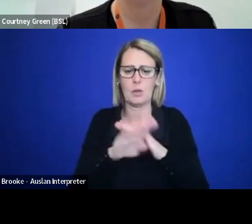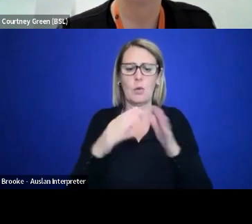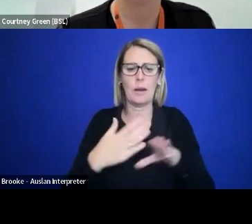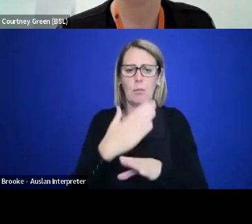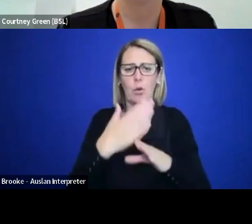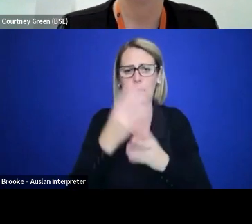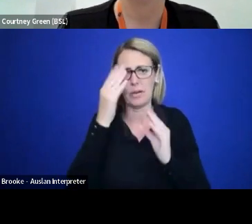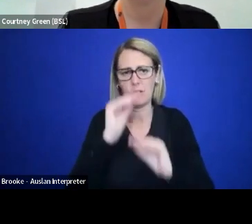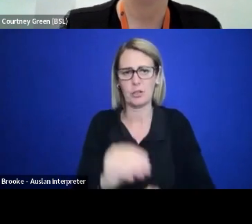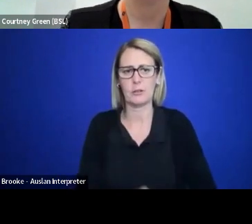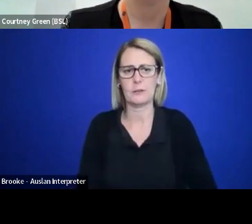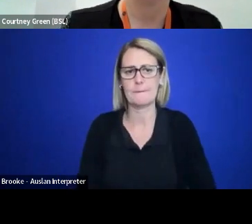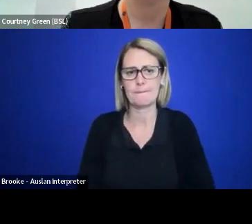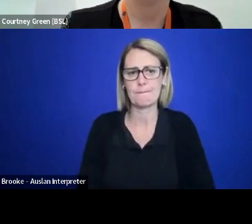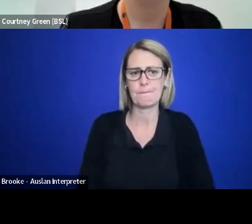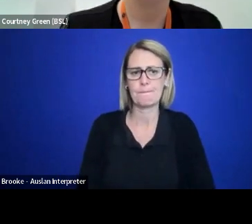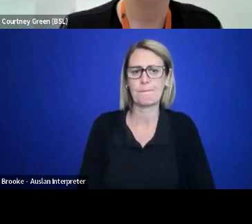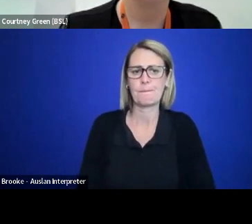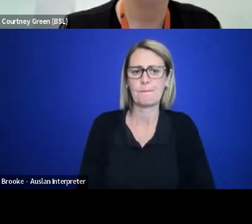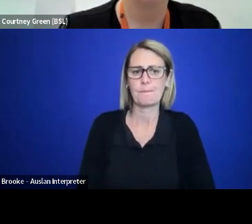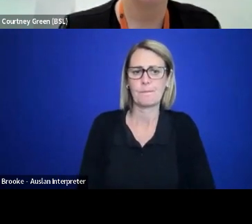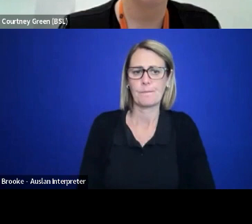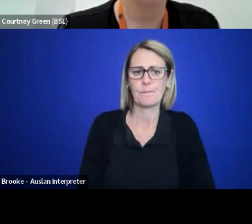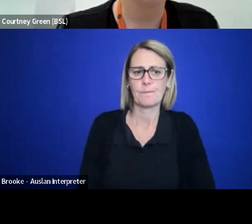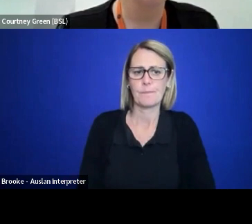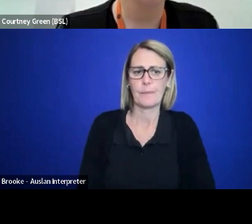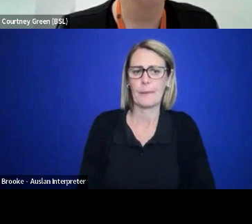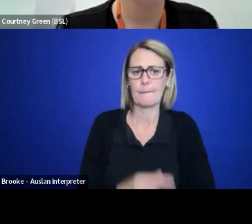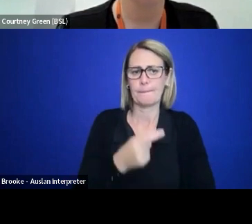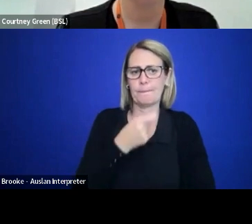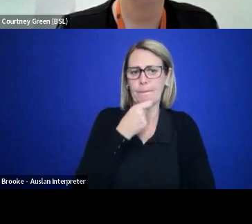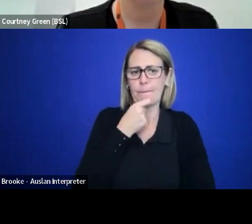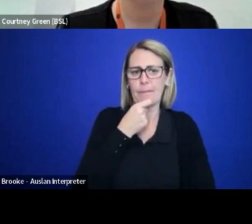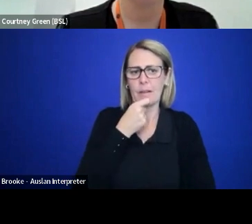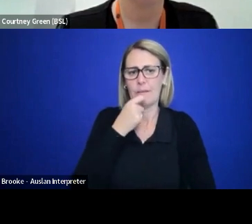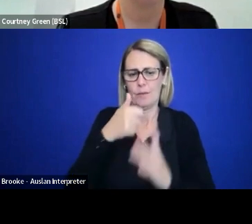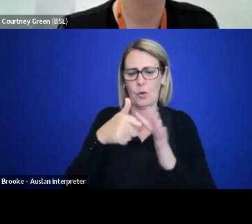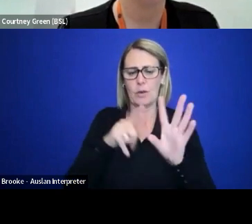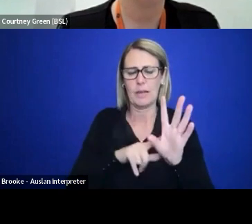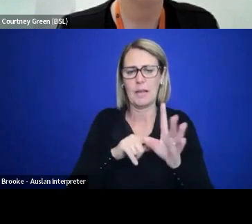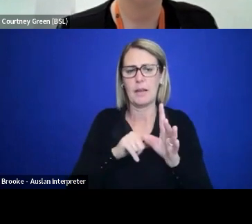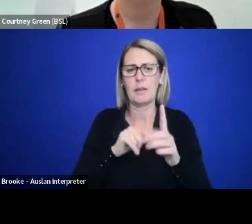education? Yeah, a few key points that I'd like to make